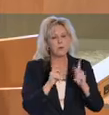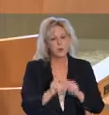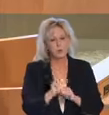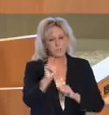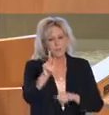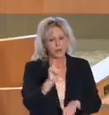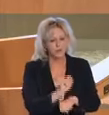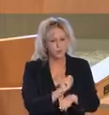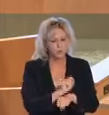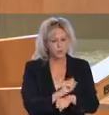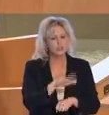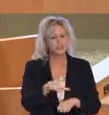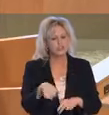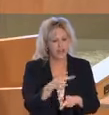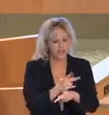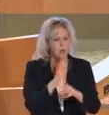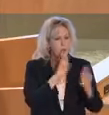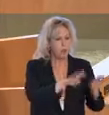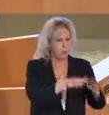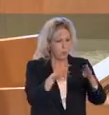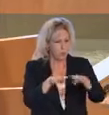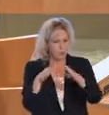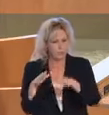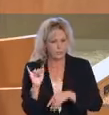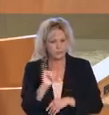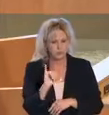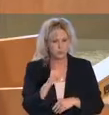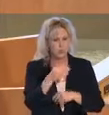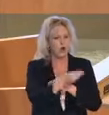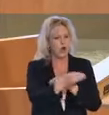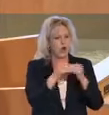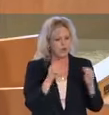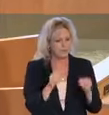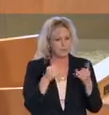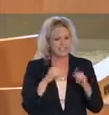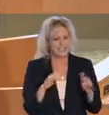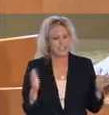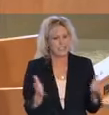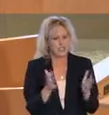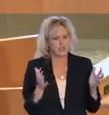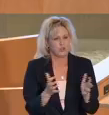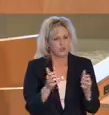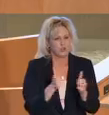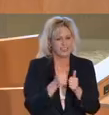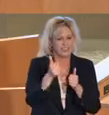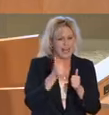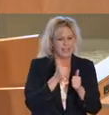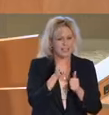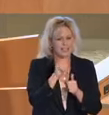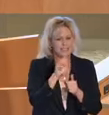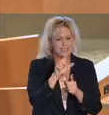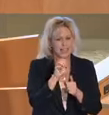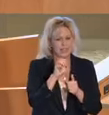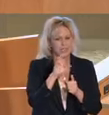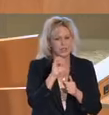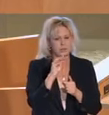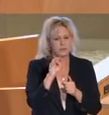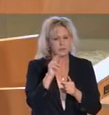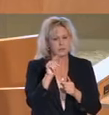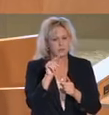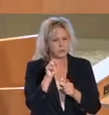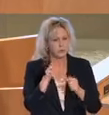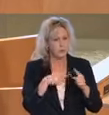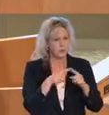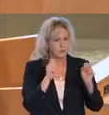work, so childcare is going to be opened up. Offices, and we're still encouraging telecommuting when you can, but if you work in an office building, we go